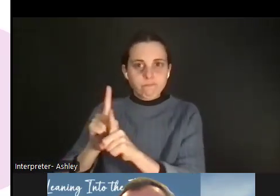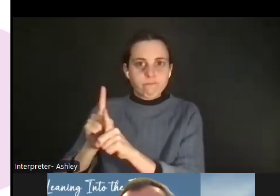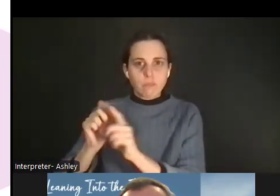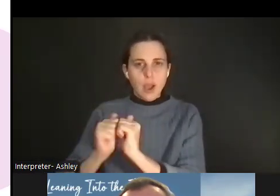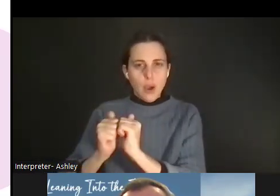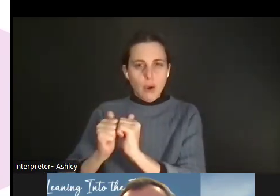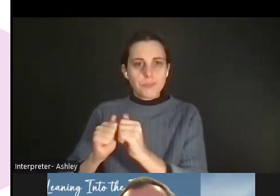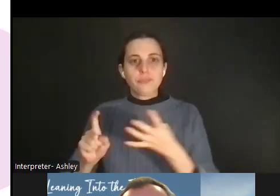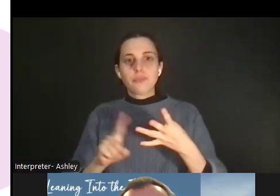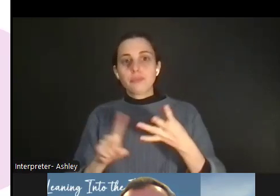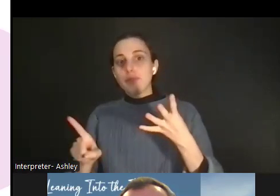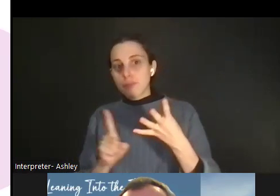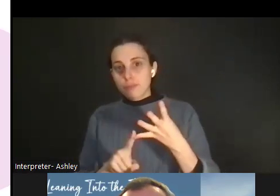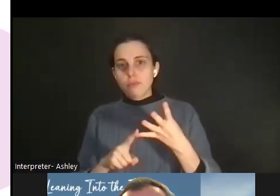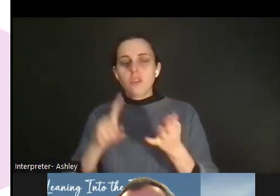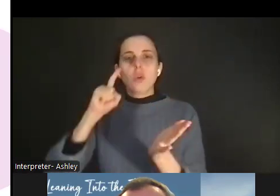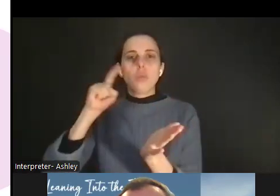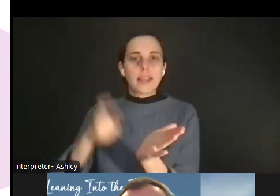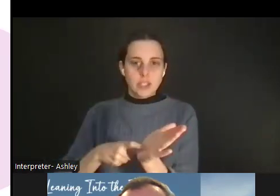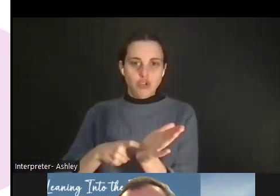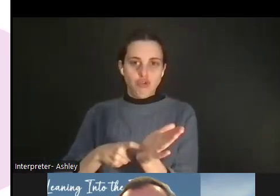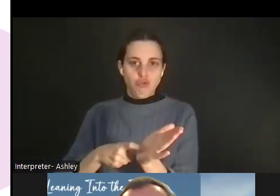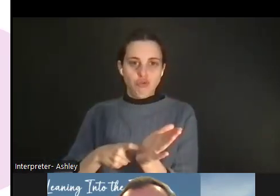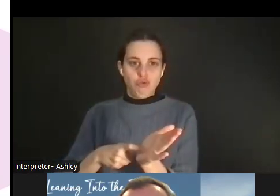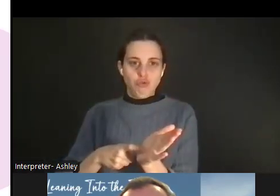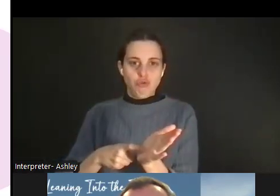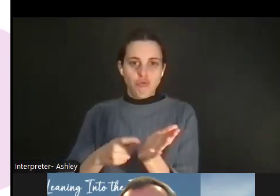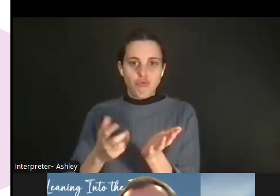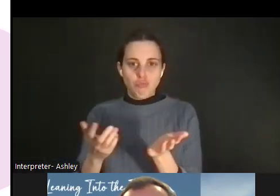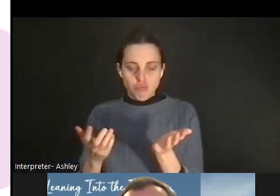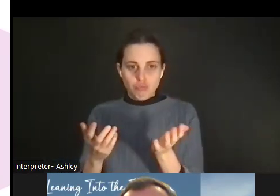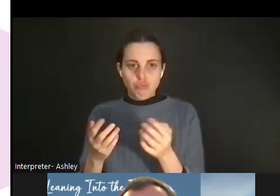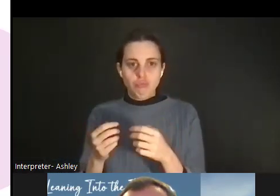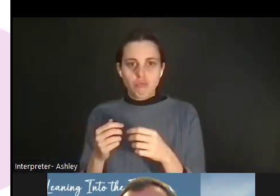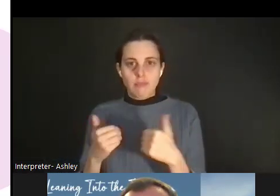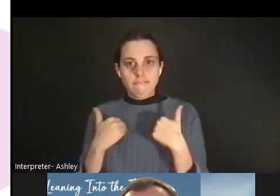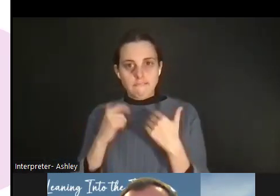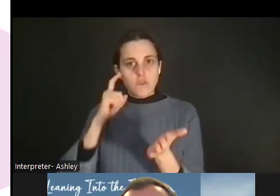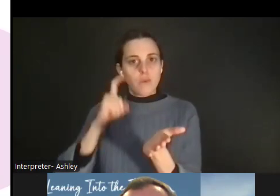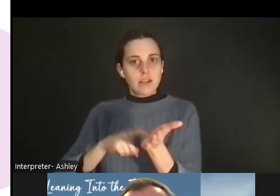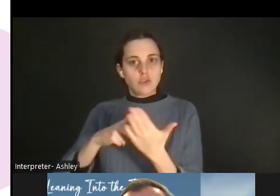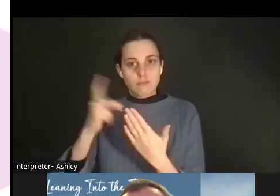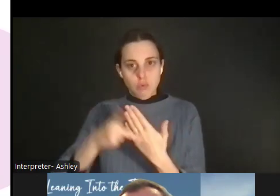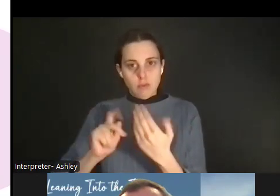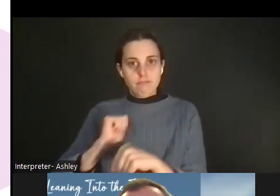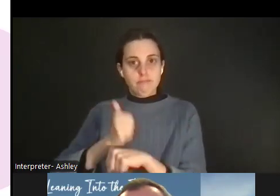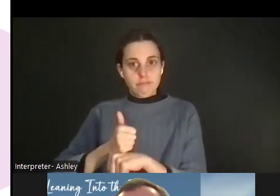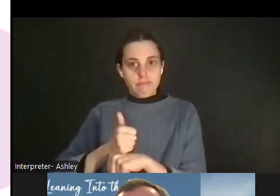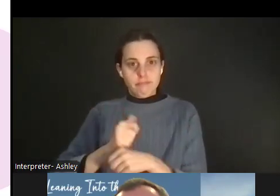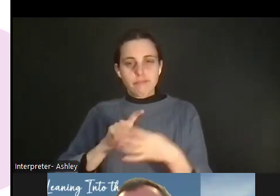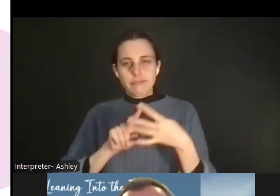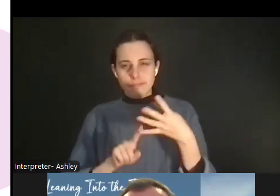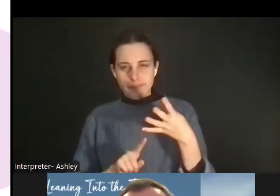we focused on was the recognition and putting in place a recognition program. So in the